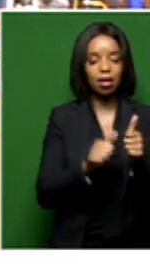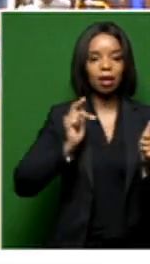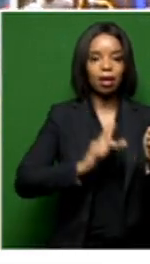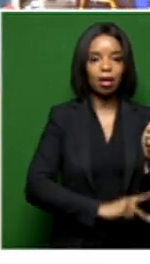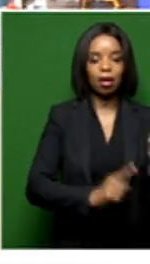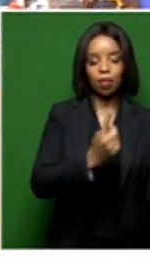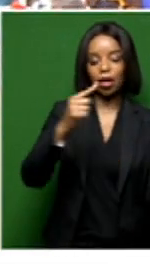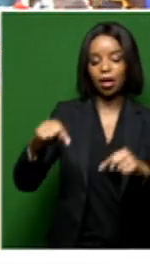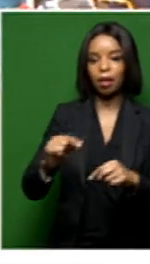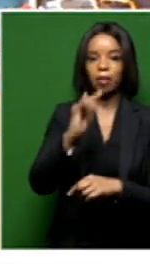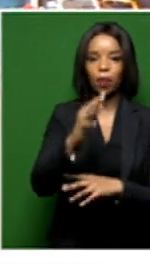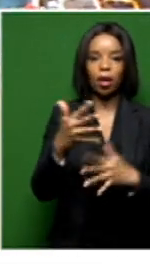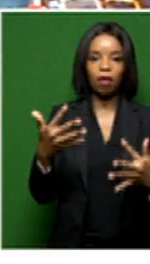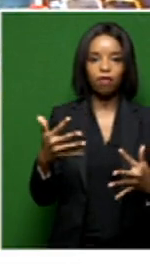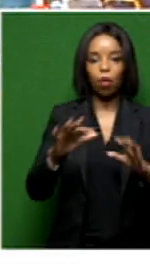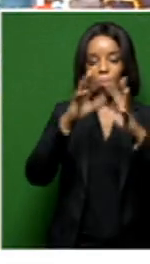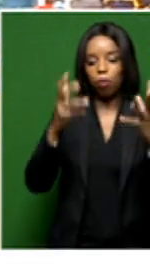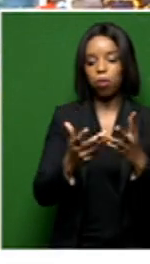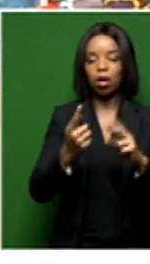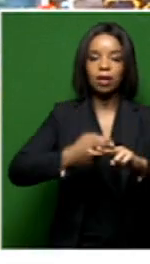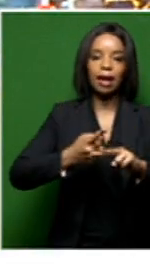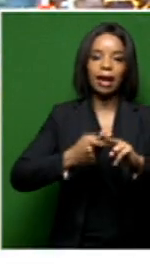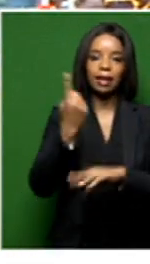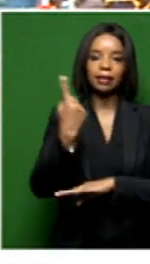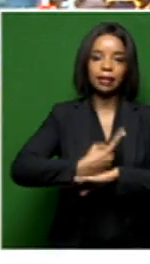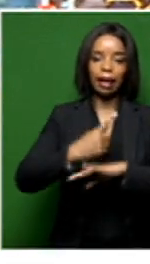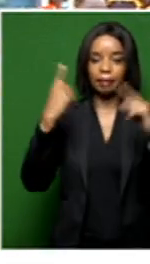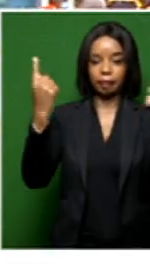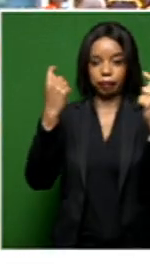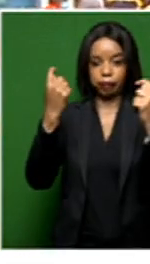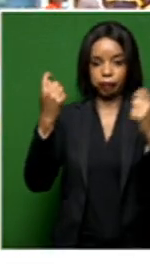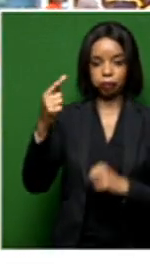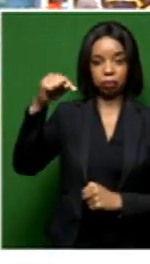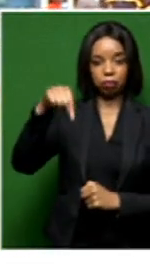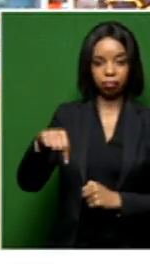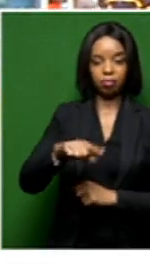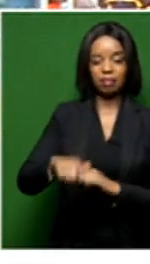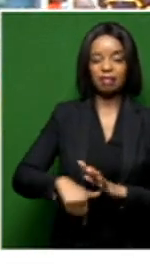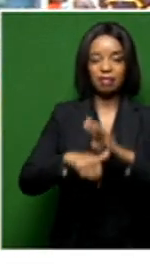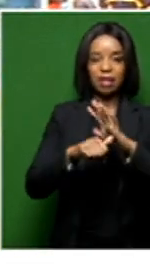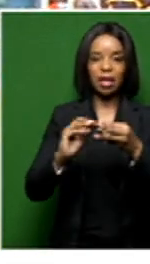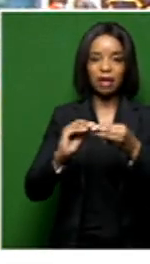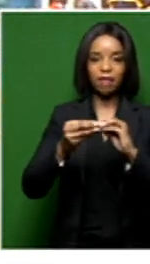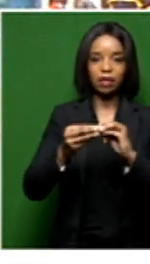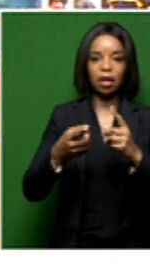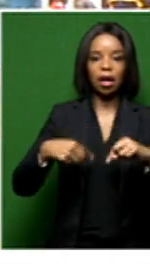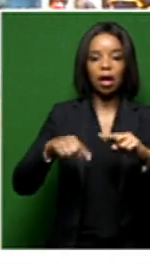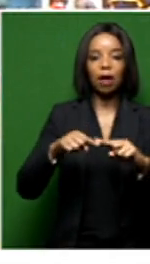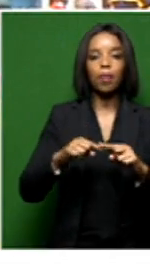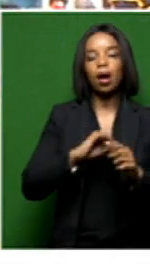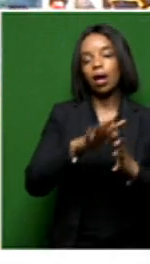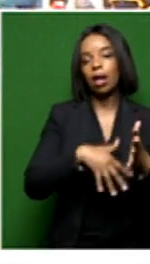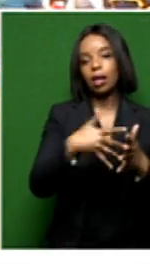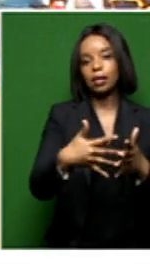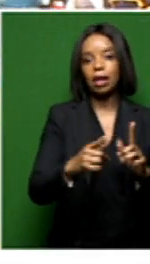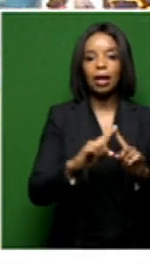of commemorating the World AIDS Day. A very a vital fixture in our calendar, not just locally but